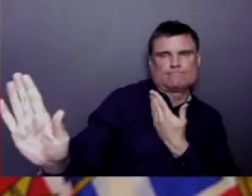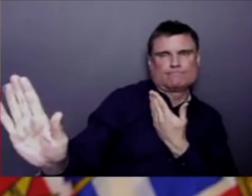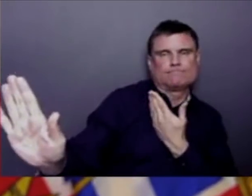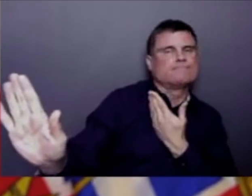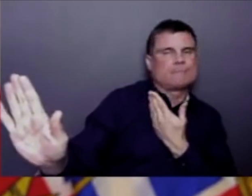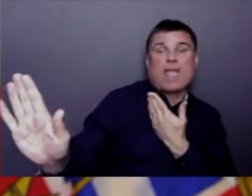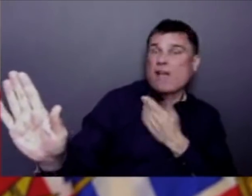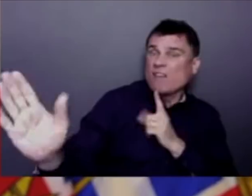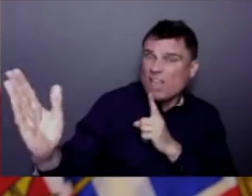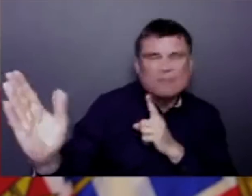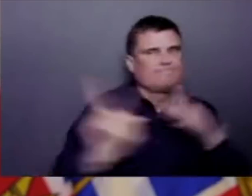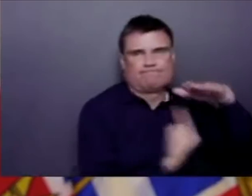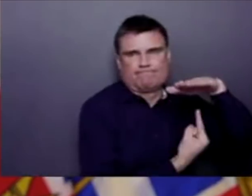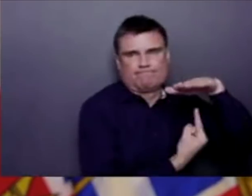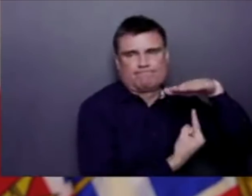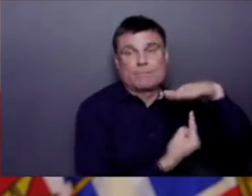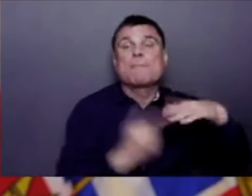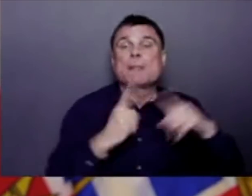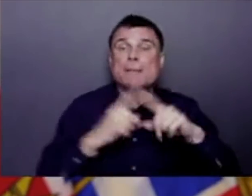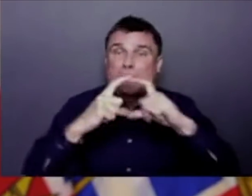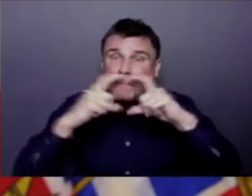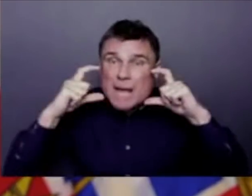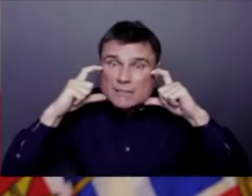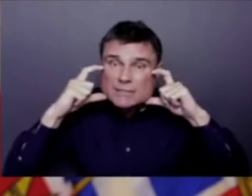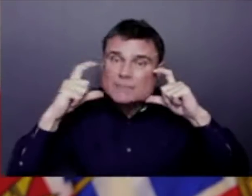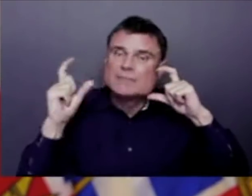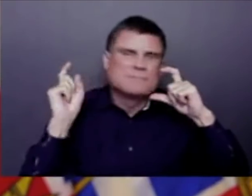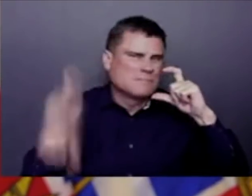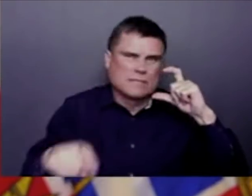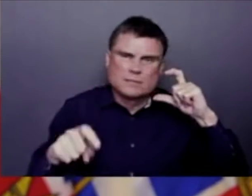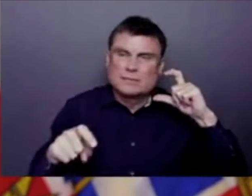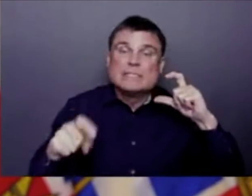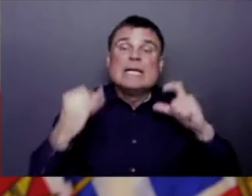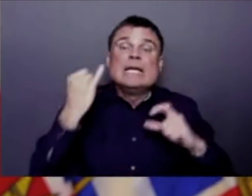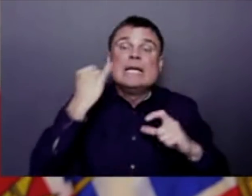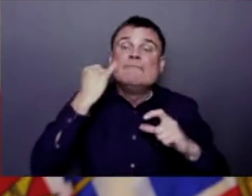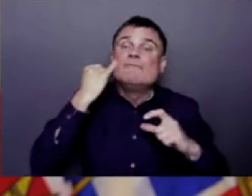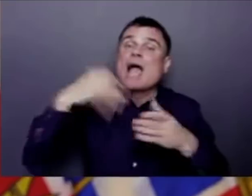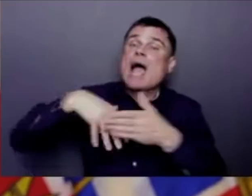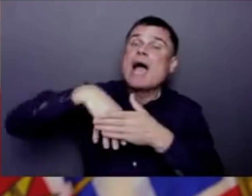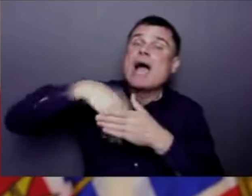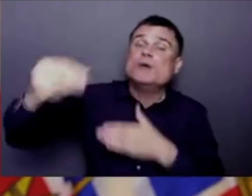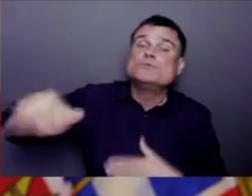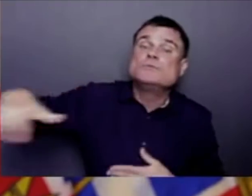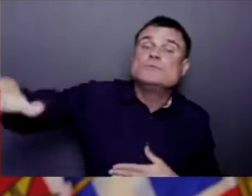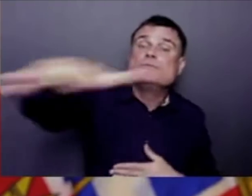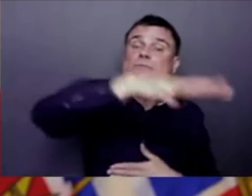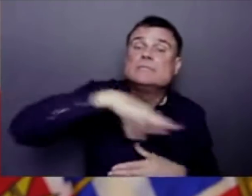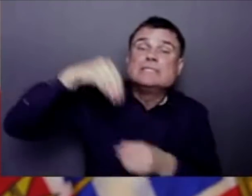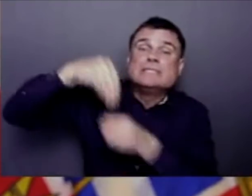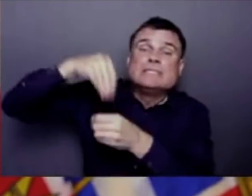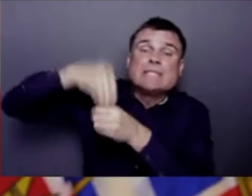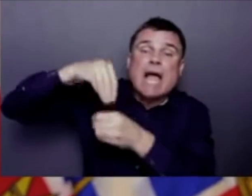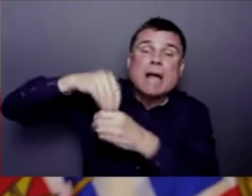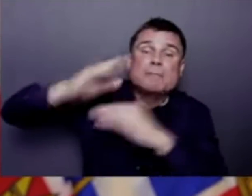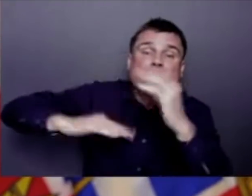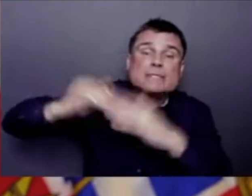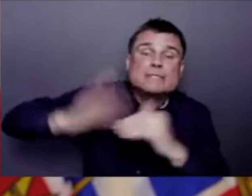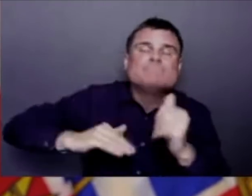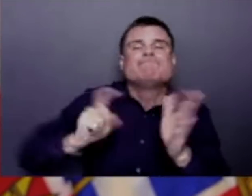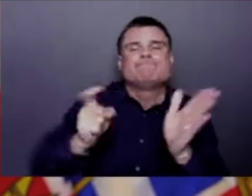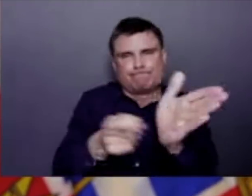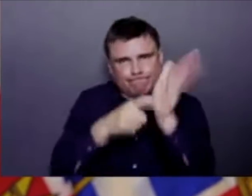need to stay with your household for any social gatherings. And that is important for us to prevent the